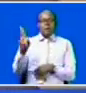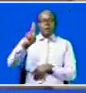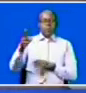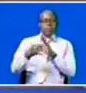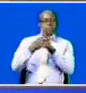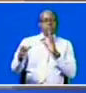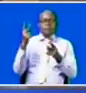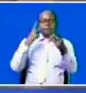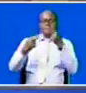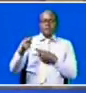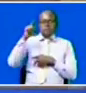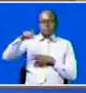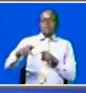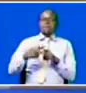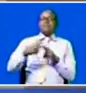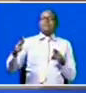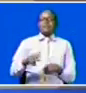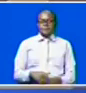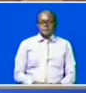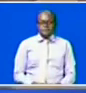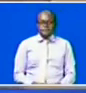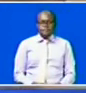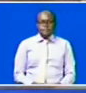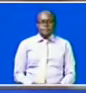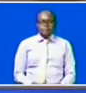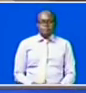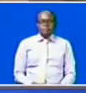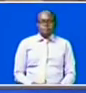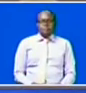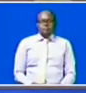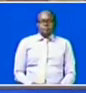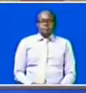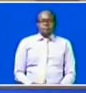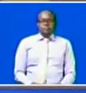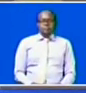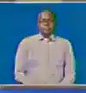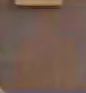legacy vision is kickstarted. Rita Tinina, KTN News.